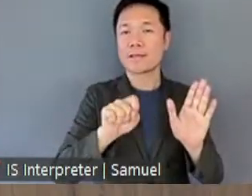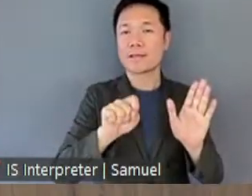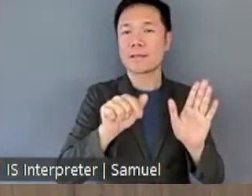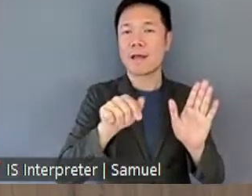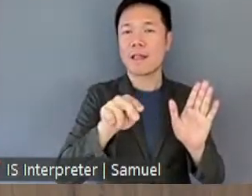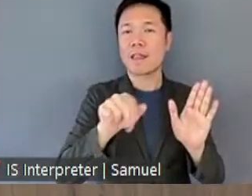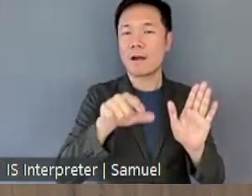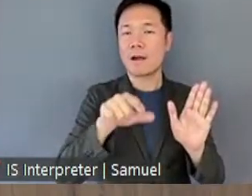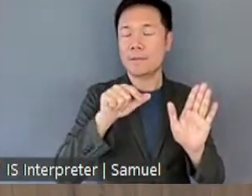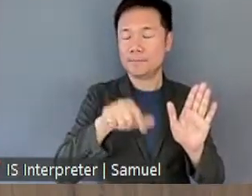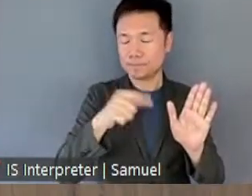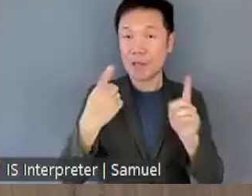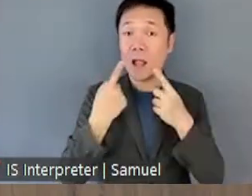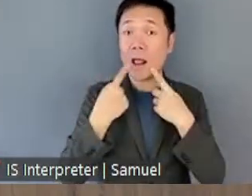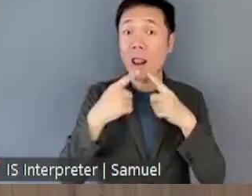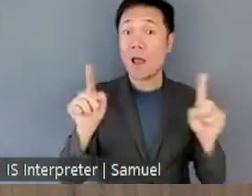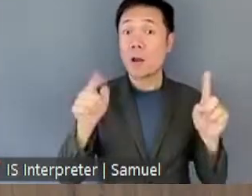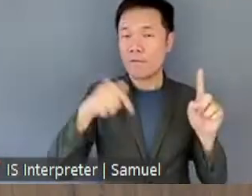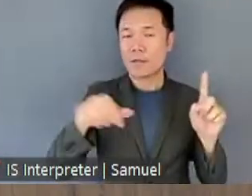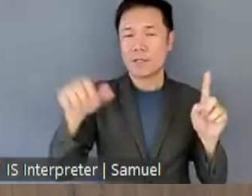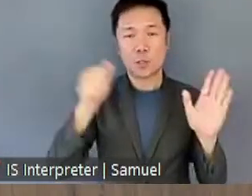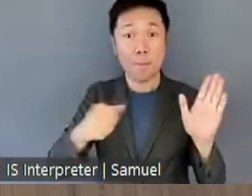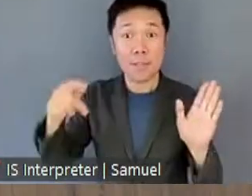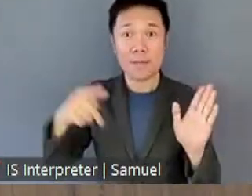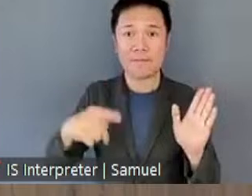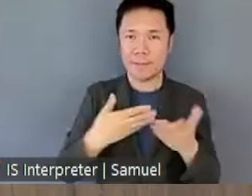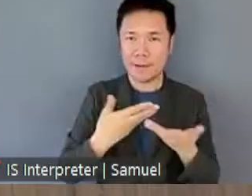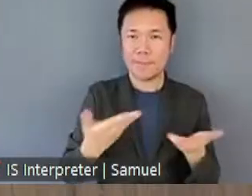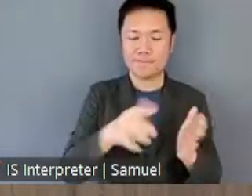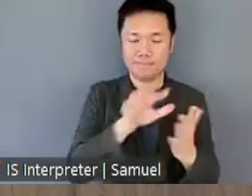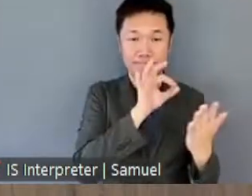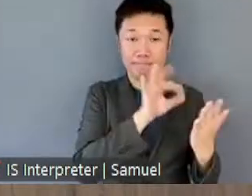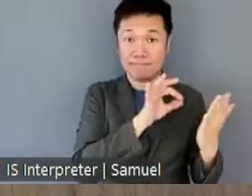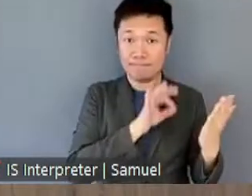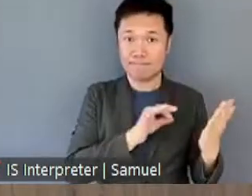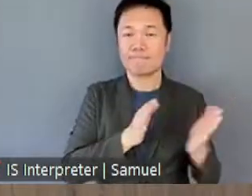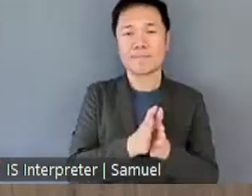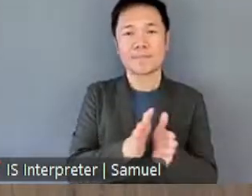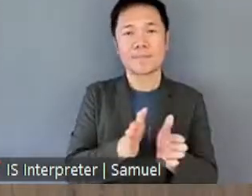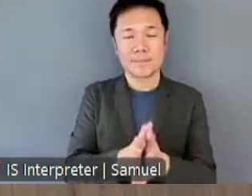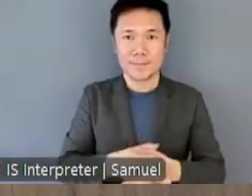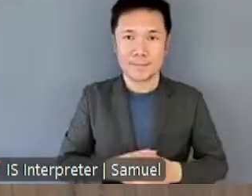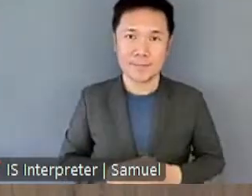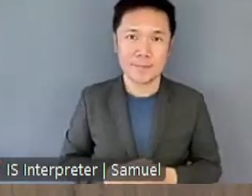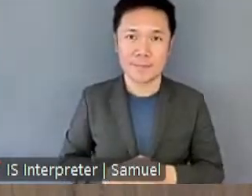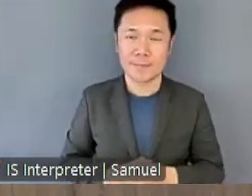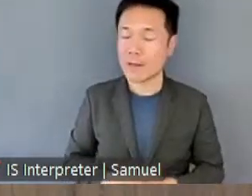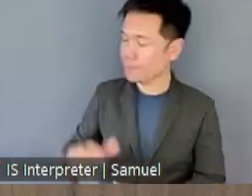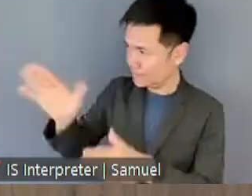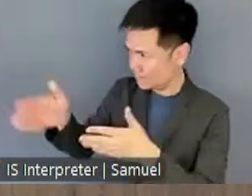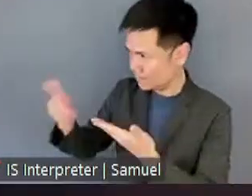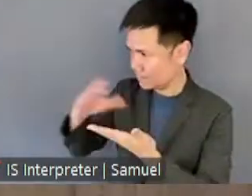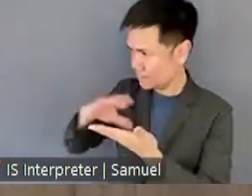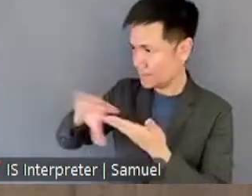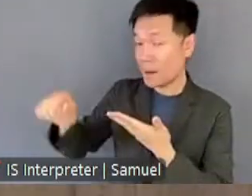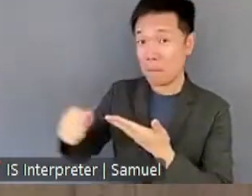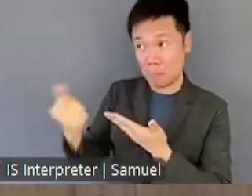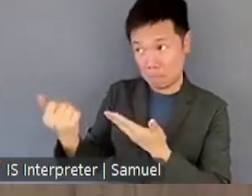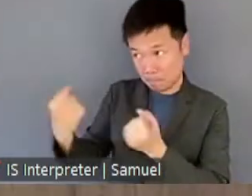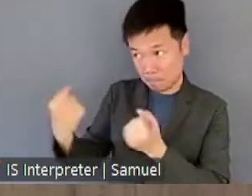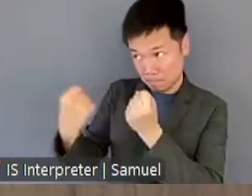on Digital Inclusion and Transformation in Asia and the Pacific. It requests the Executive Secretary to